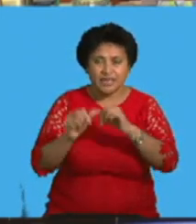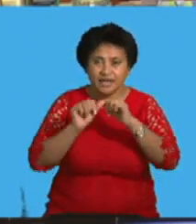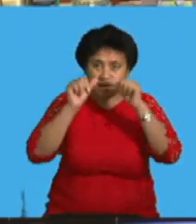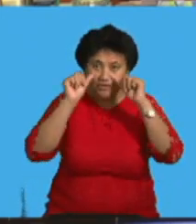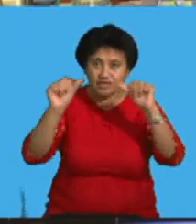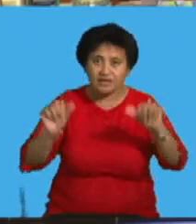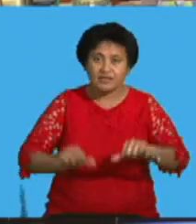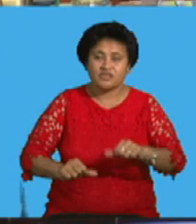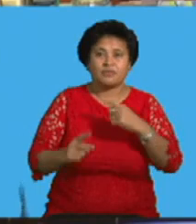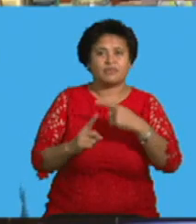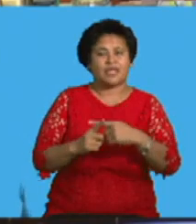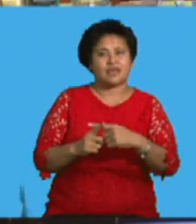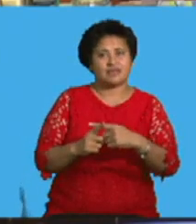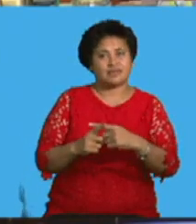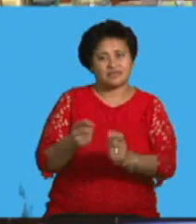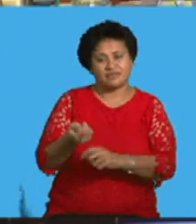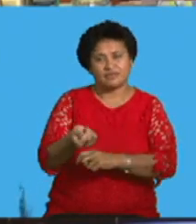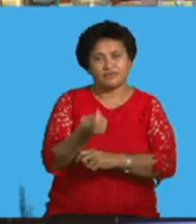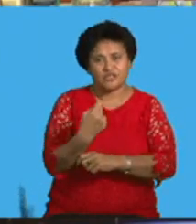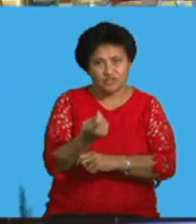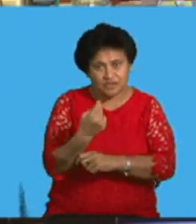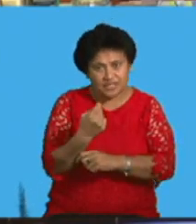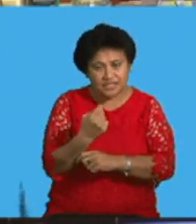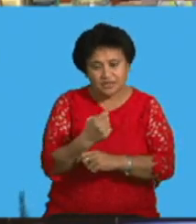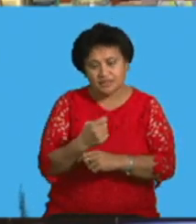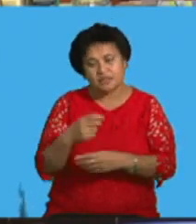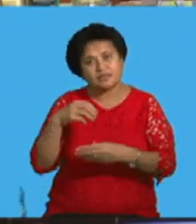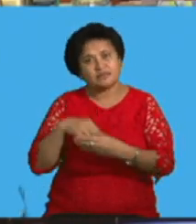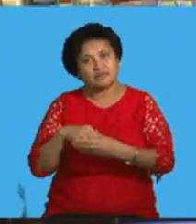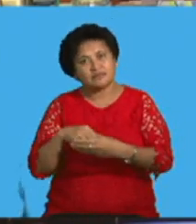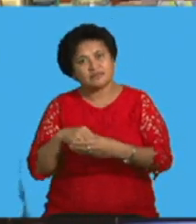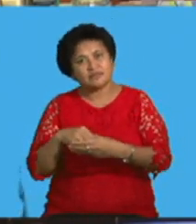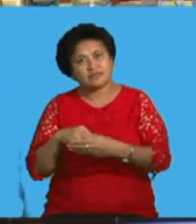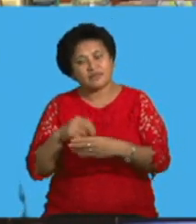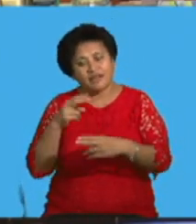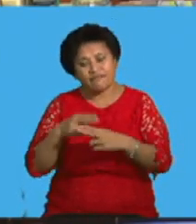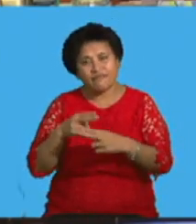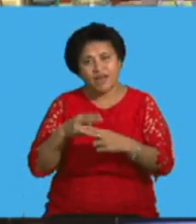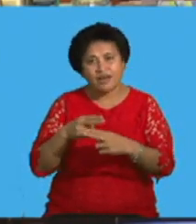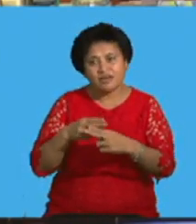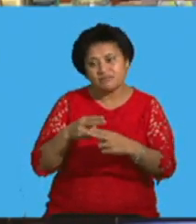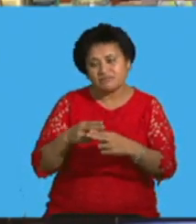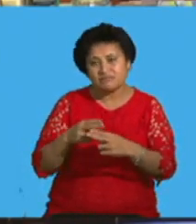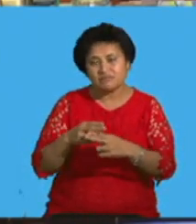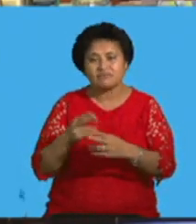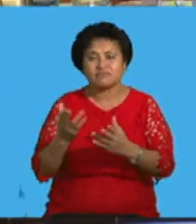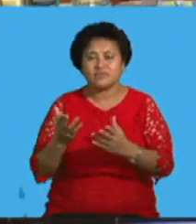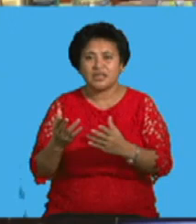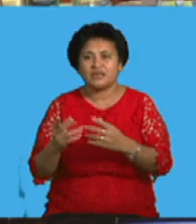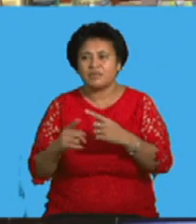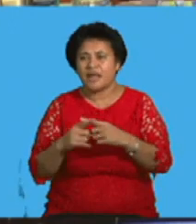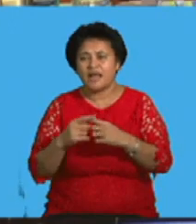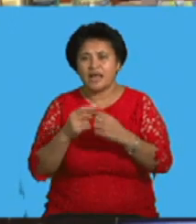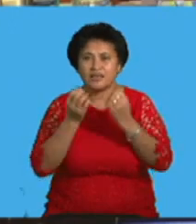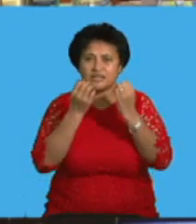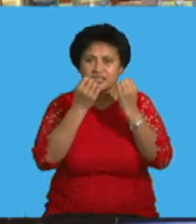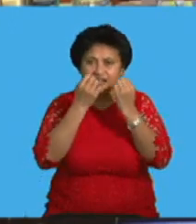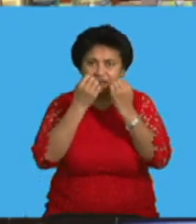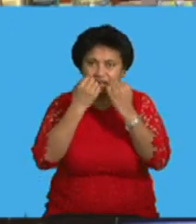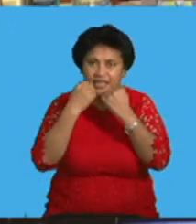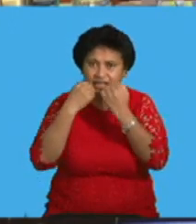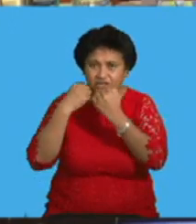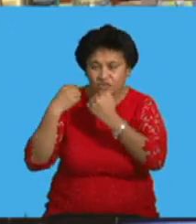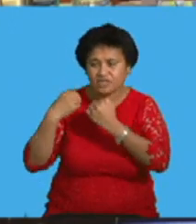fisheries, including farmers, farm workers, fisher folk, fishing crews, cane farmers, cane cutters, and market